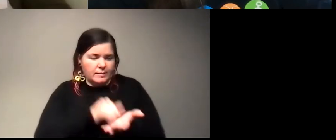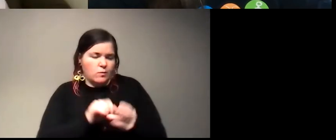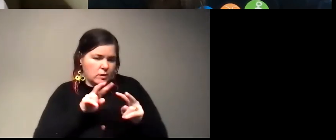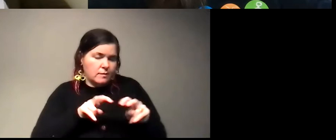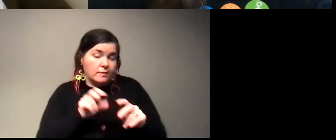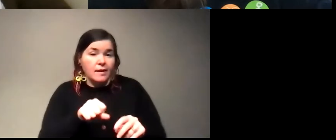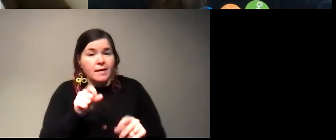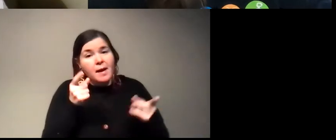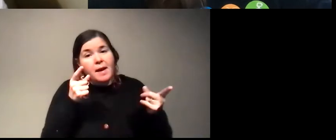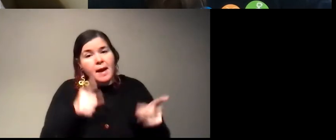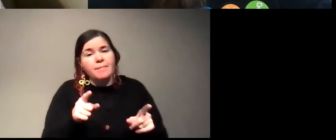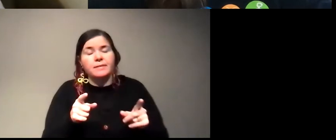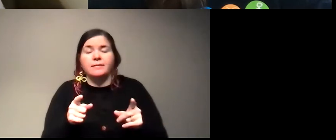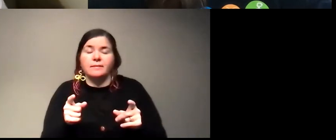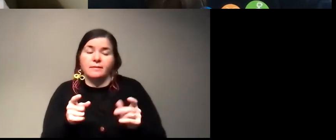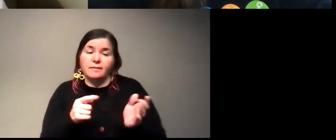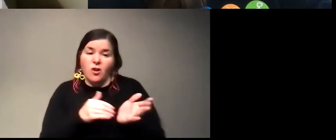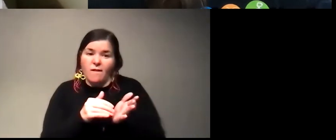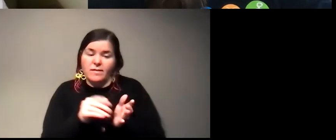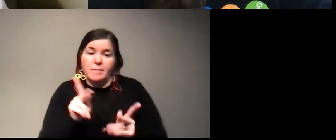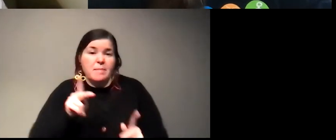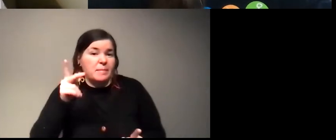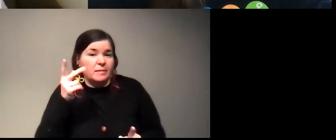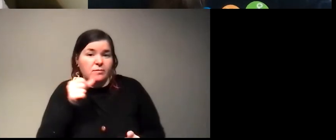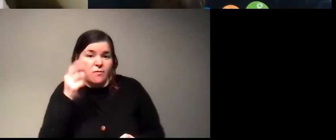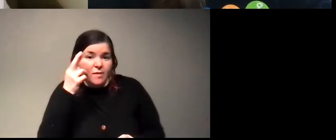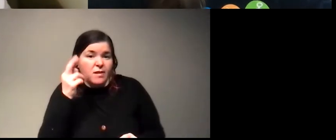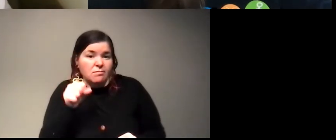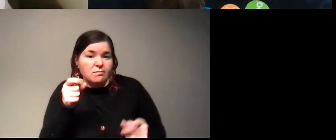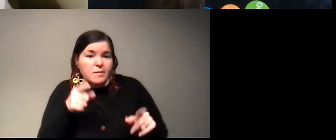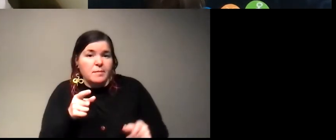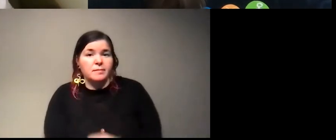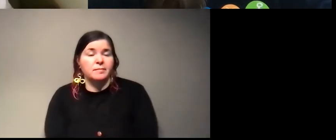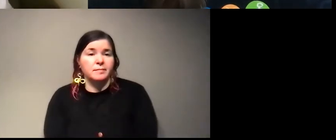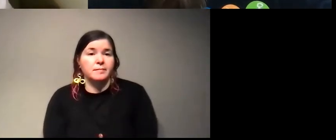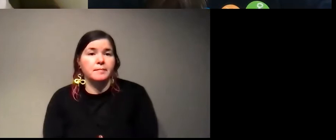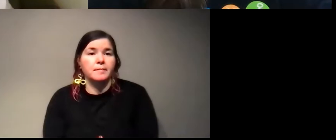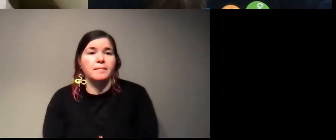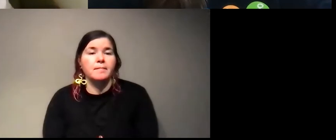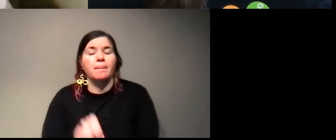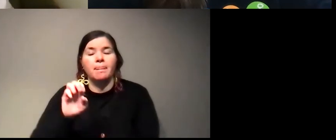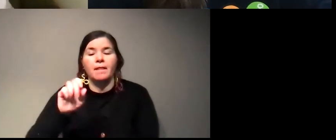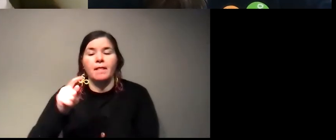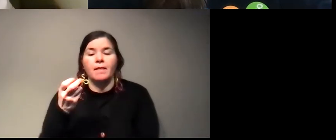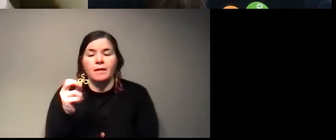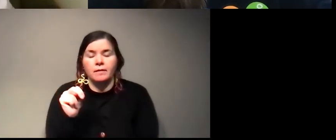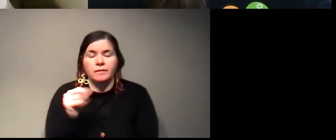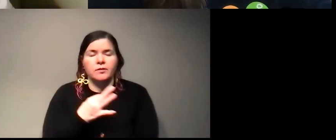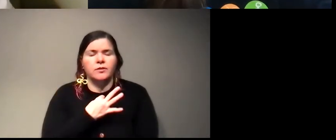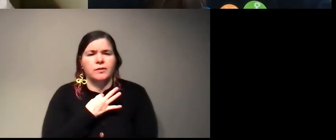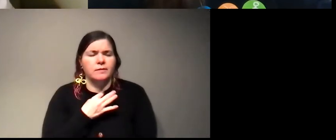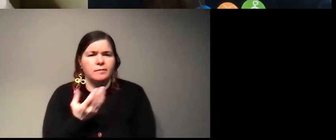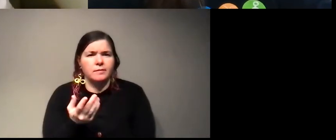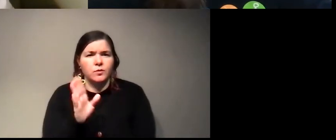So yes, that happens more often than I think people realize. For sure, yeah. Ethan wants to know, what was